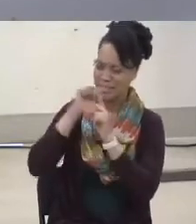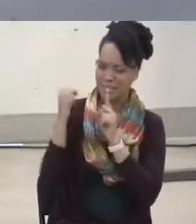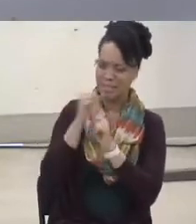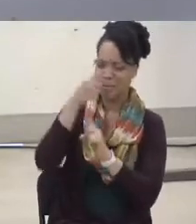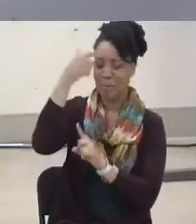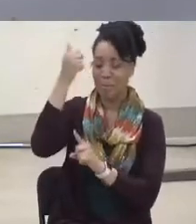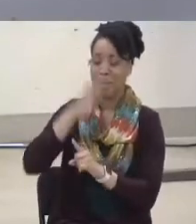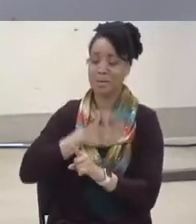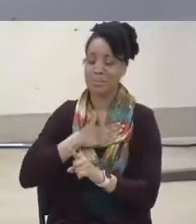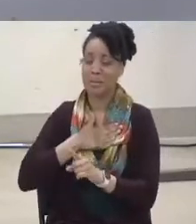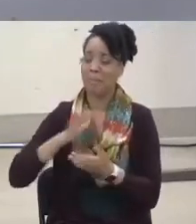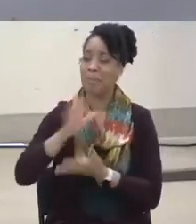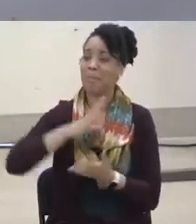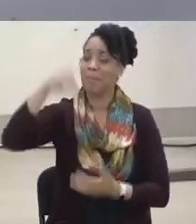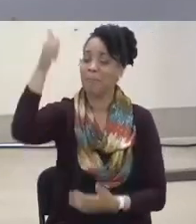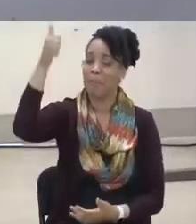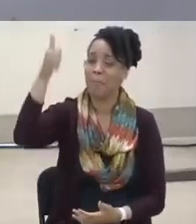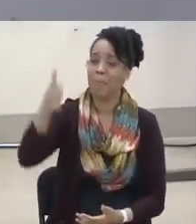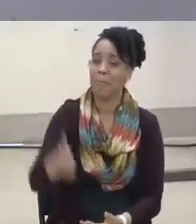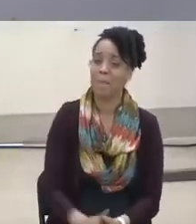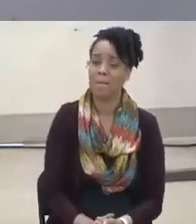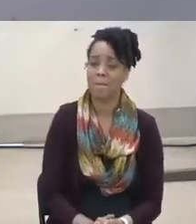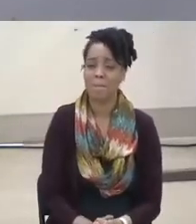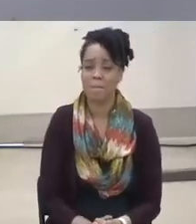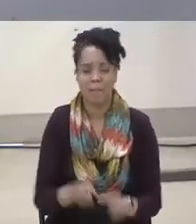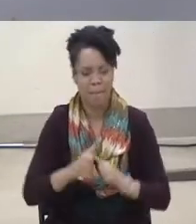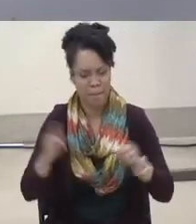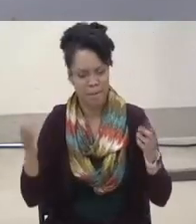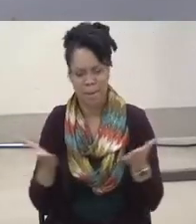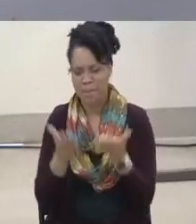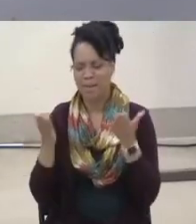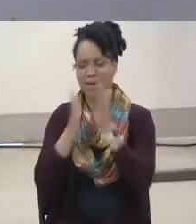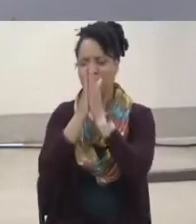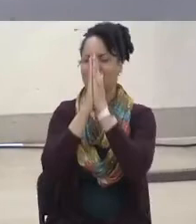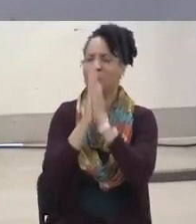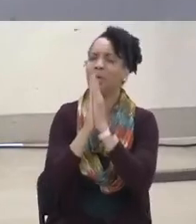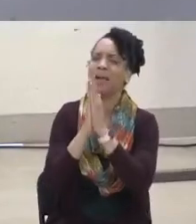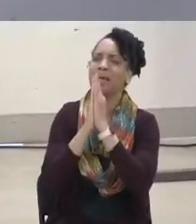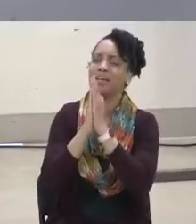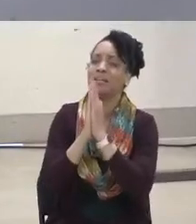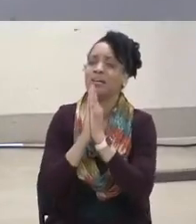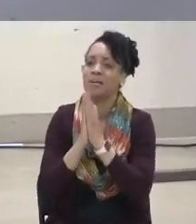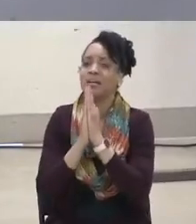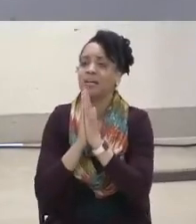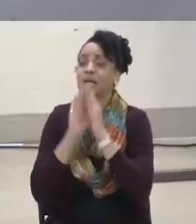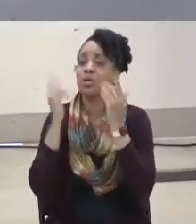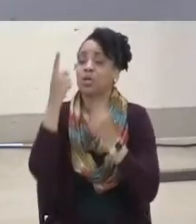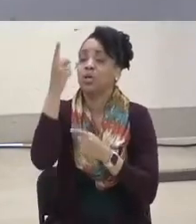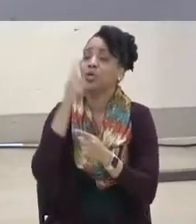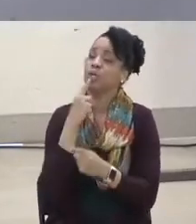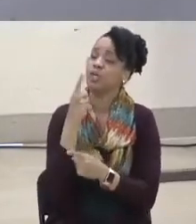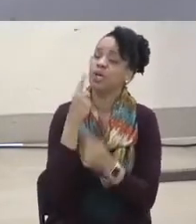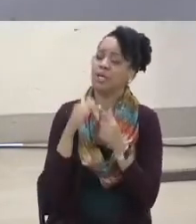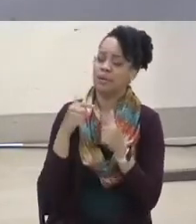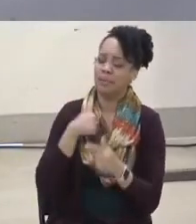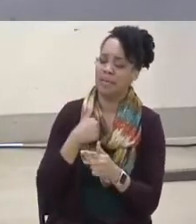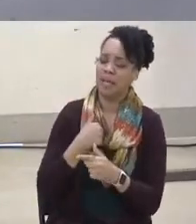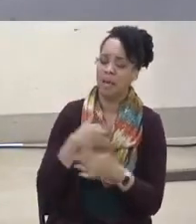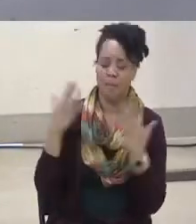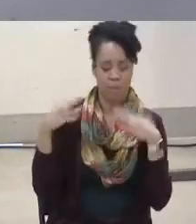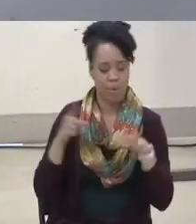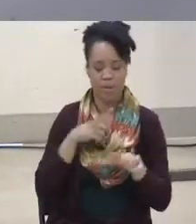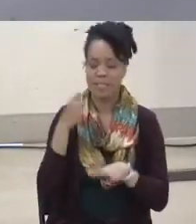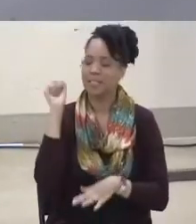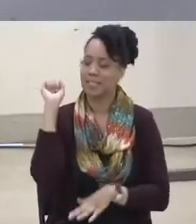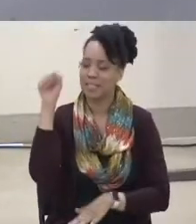mess up. Y mire la situación donde estoy por mi culpa. But I'm here praying to you so you'll talk to me. I'm already saying yes.